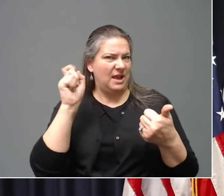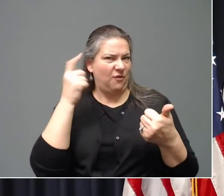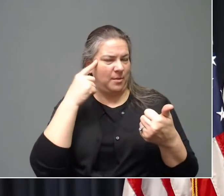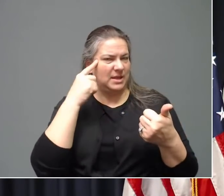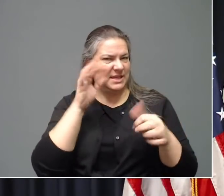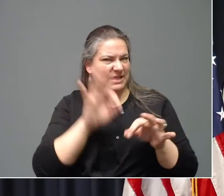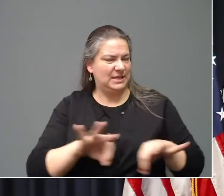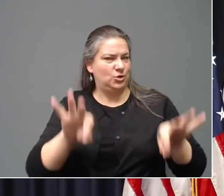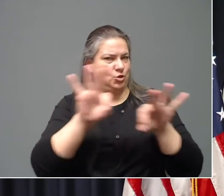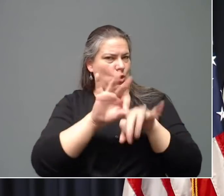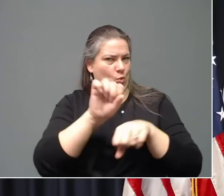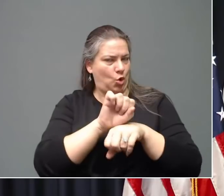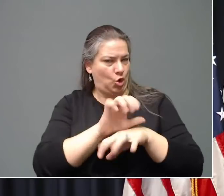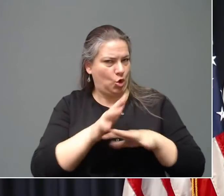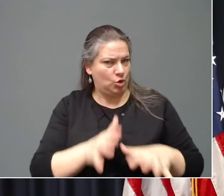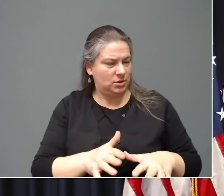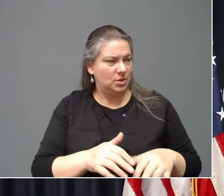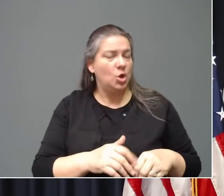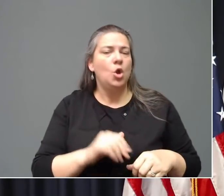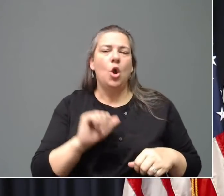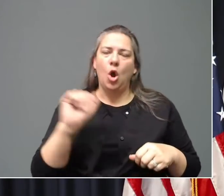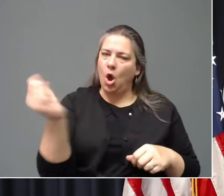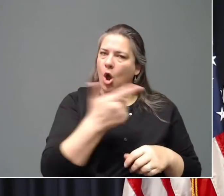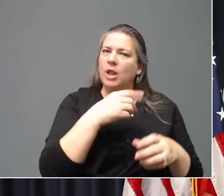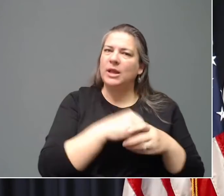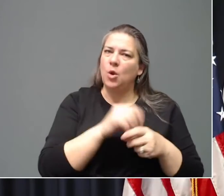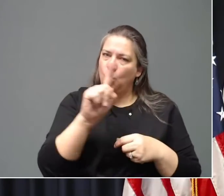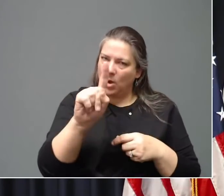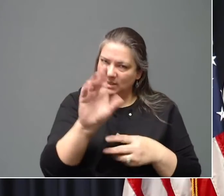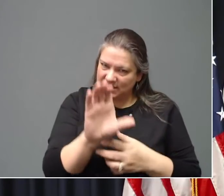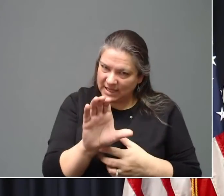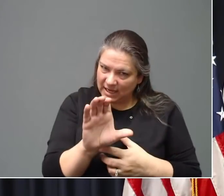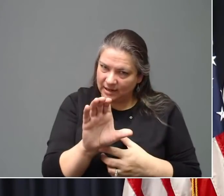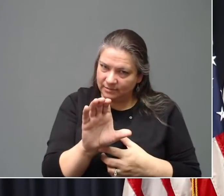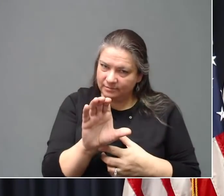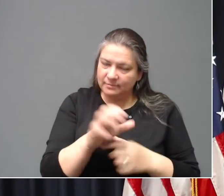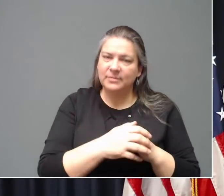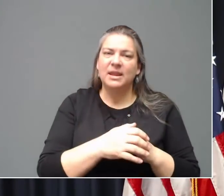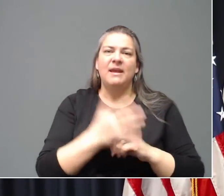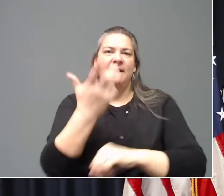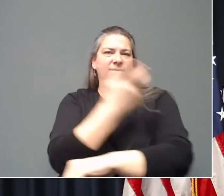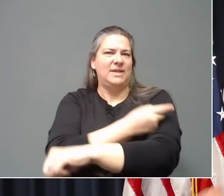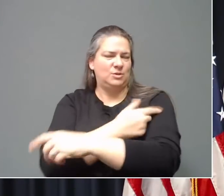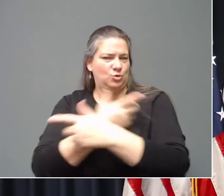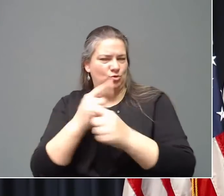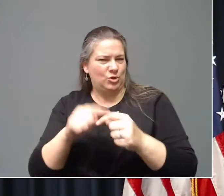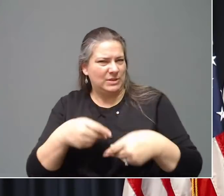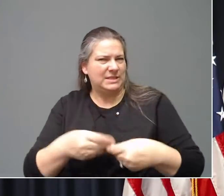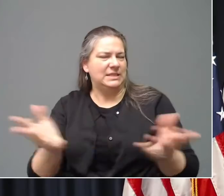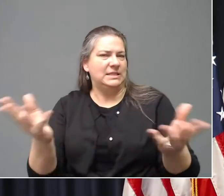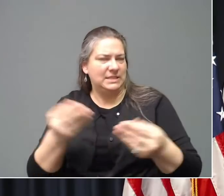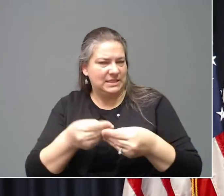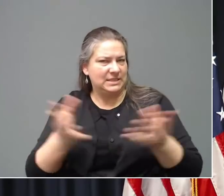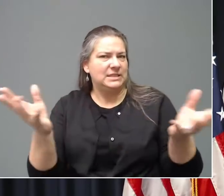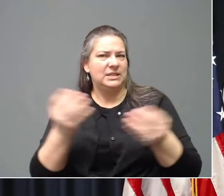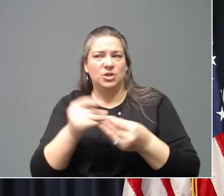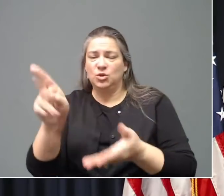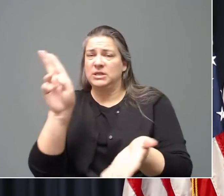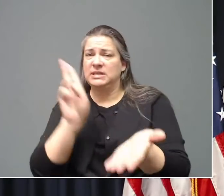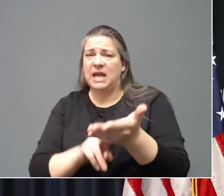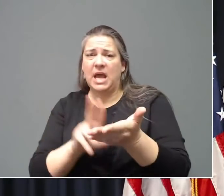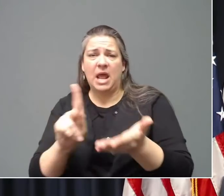bucket, you'll all be in 1C. We'll make vaccine as widely available as we can, and then you can just sign up and go get